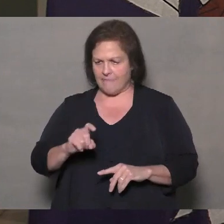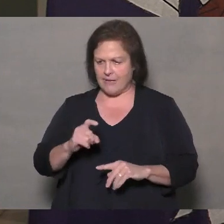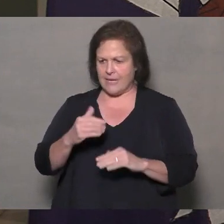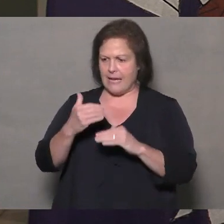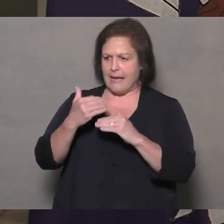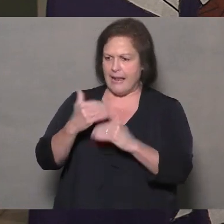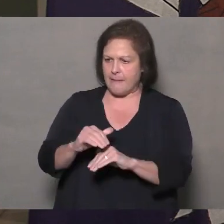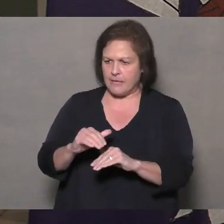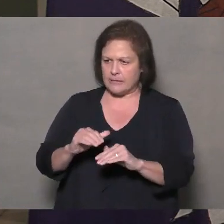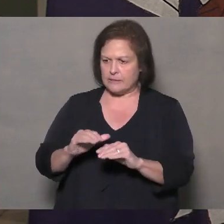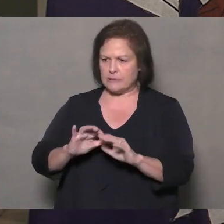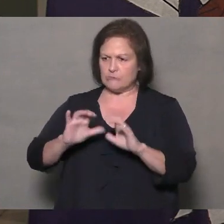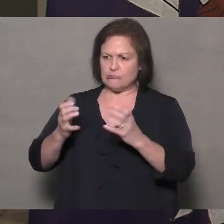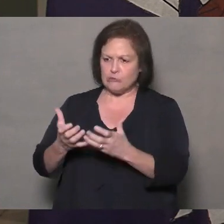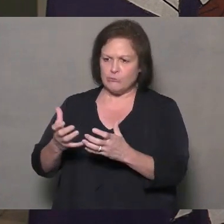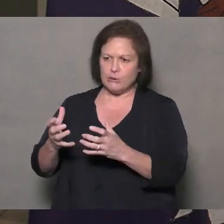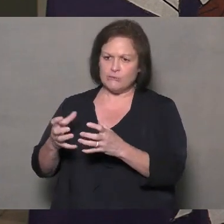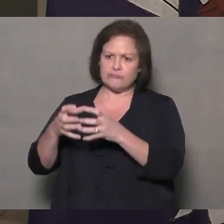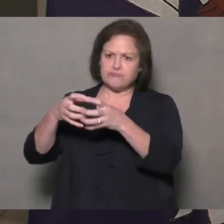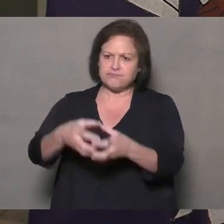has transformed our lives.